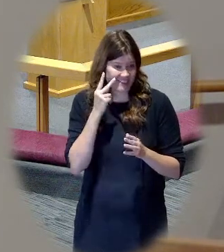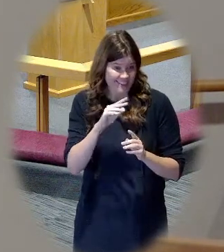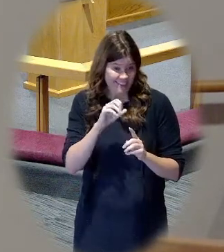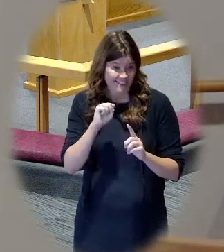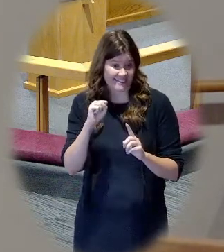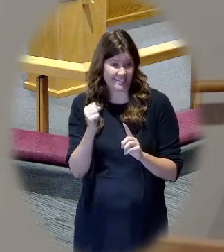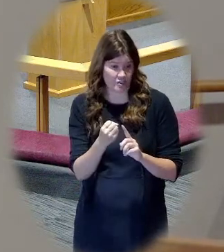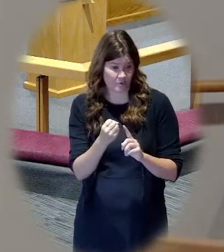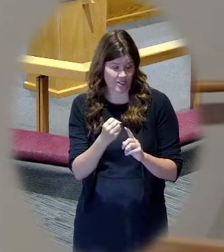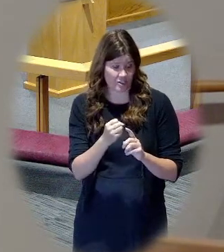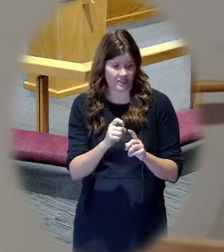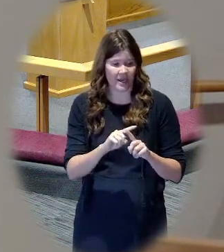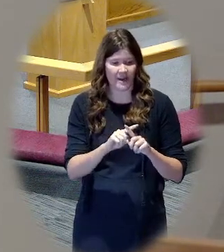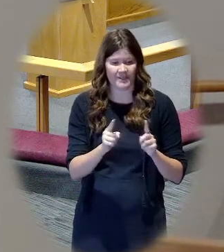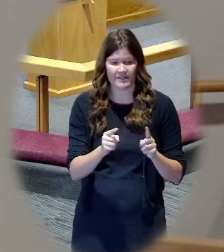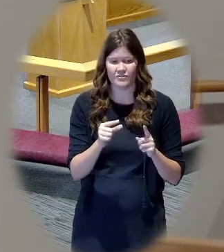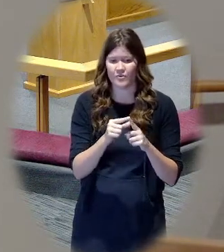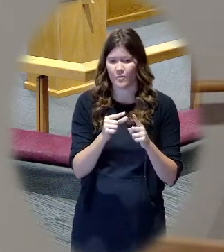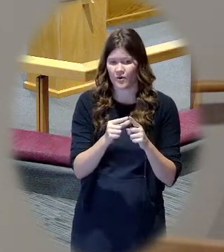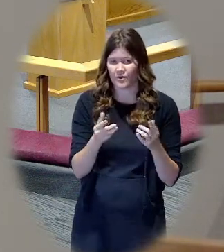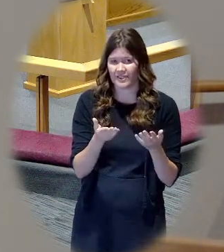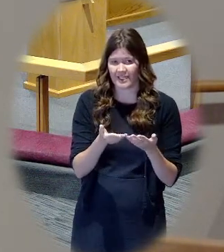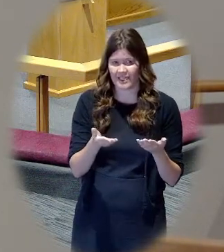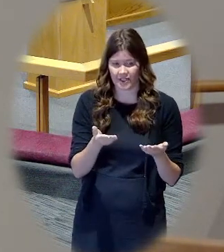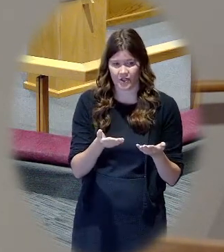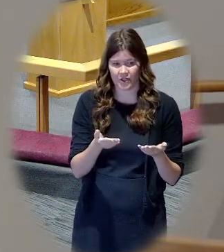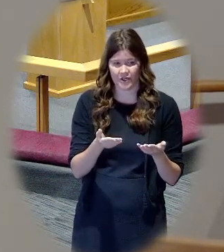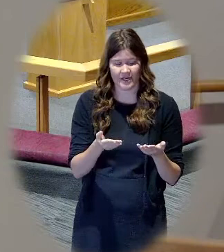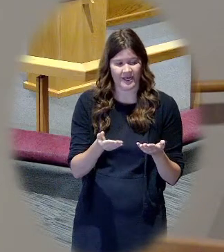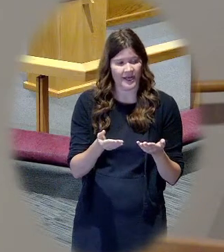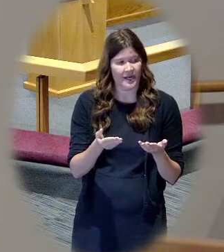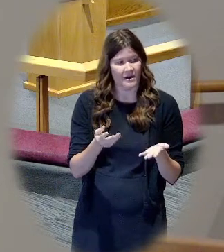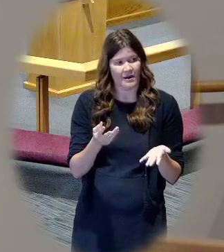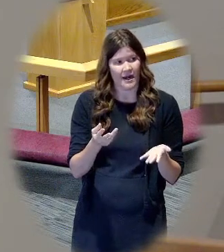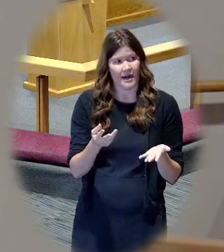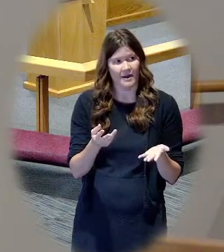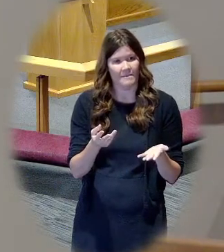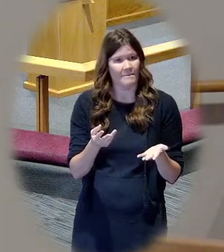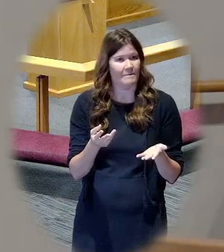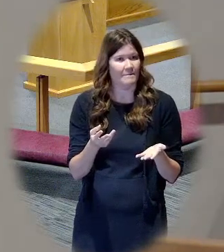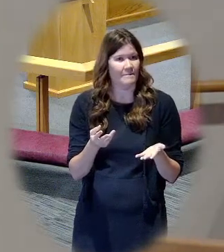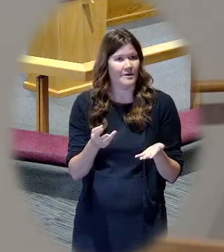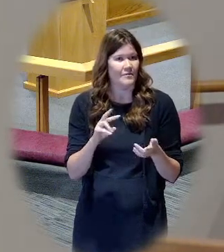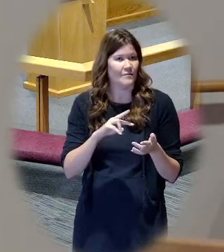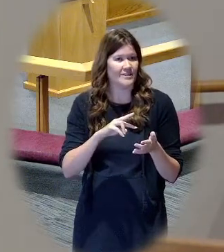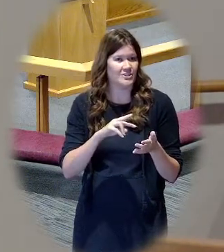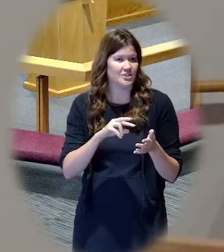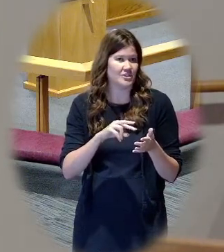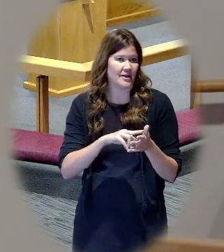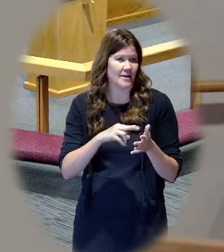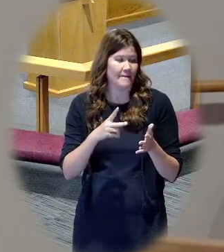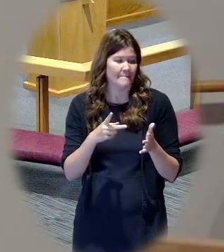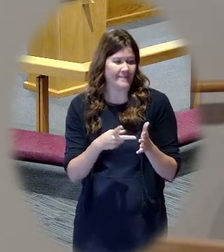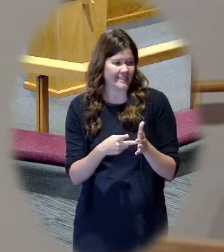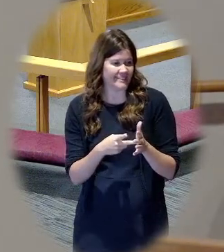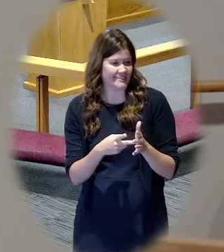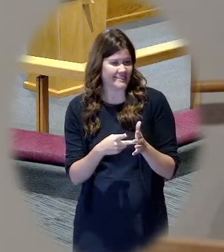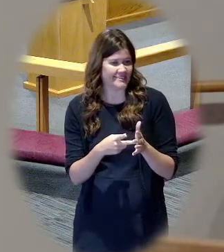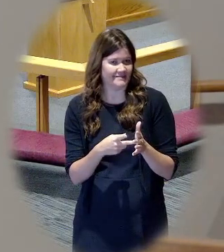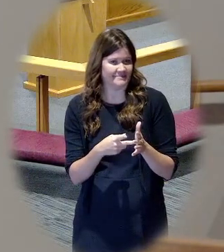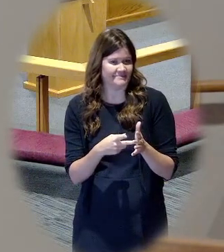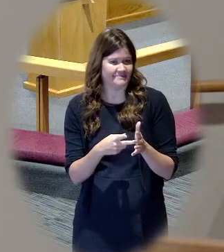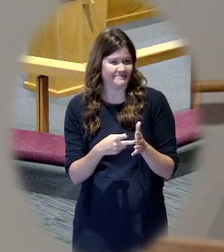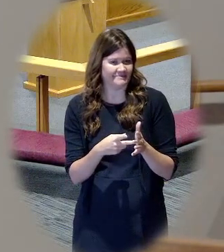is edikaio, which comes from dikaios, which if you're in the seminary is just fruit for the ears. You love that kind of